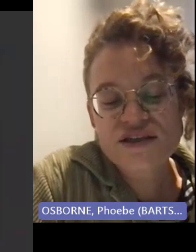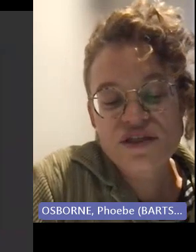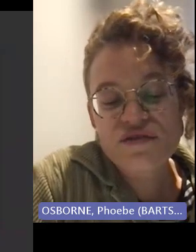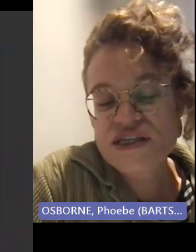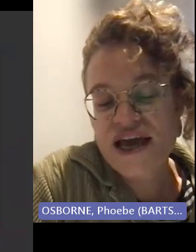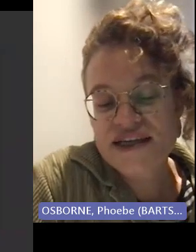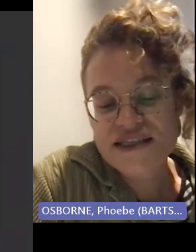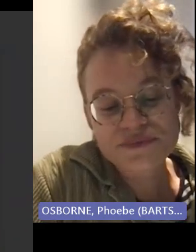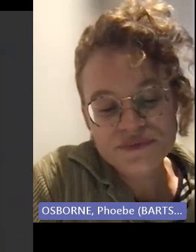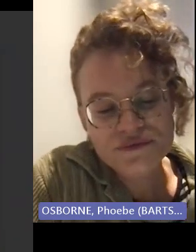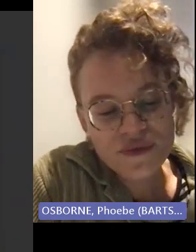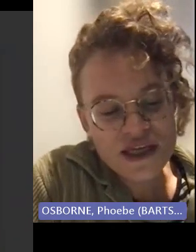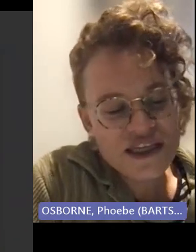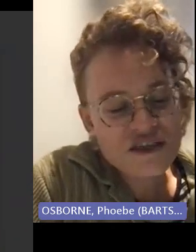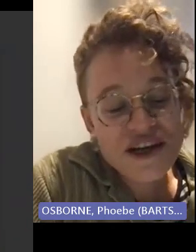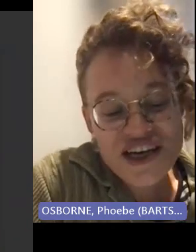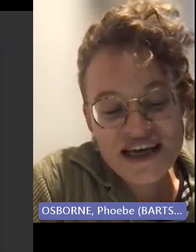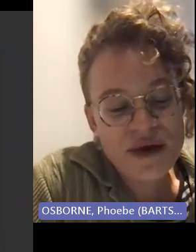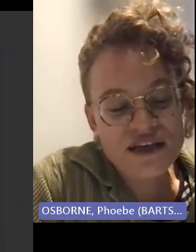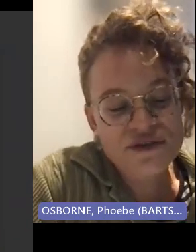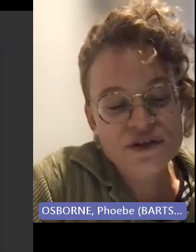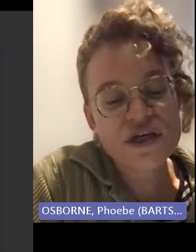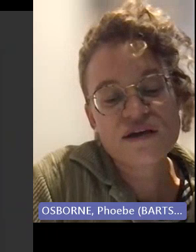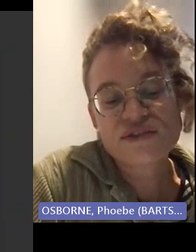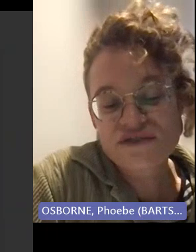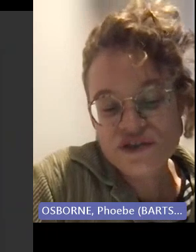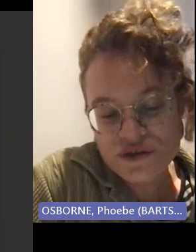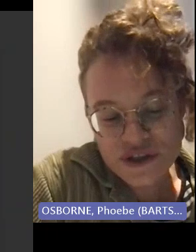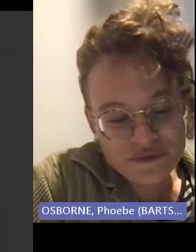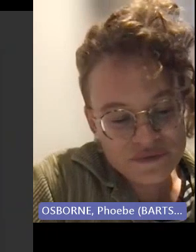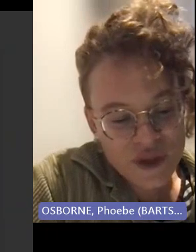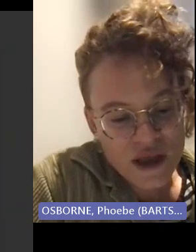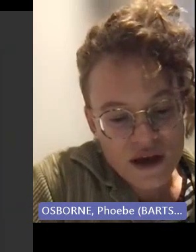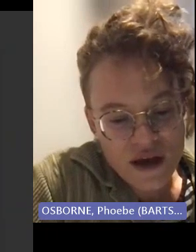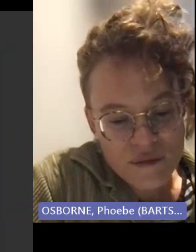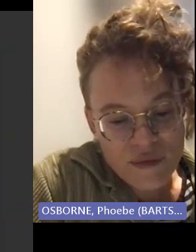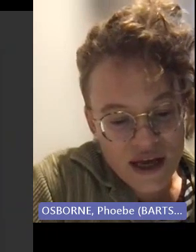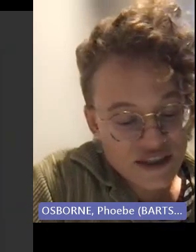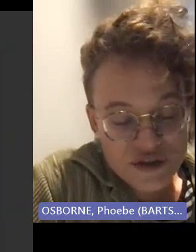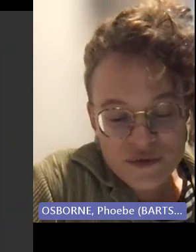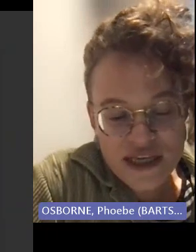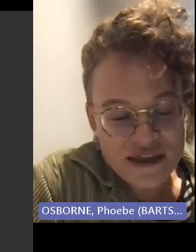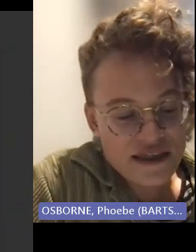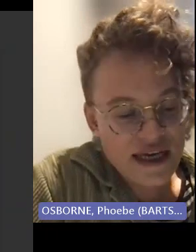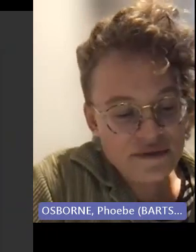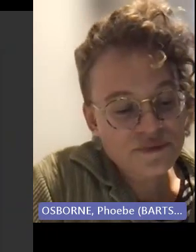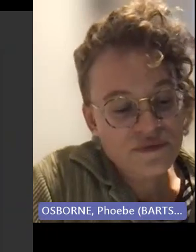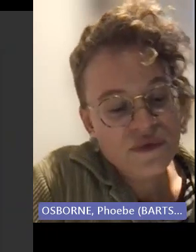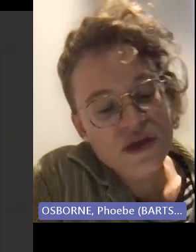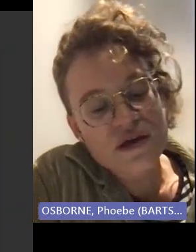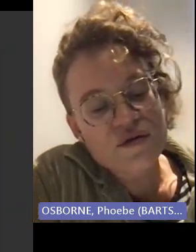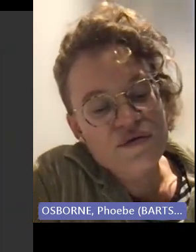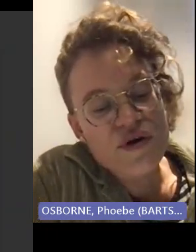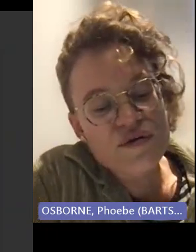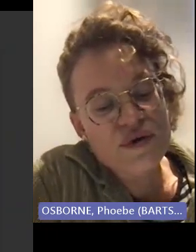for children aged 3 to 8. It's especially impactful for deaf children and children with